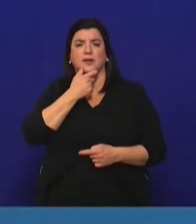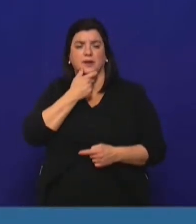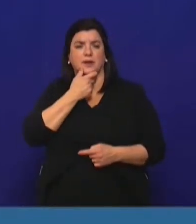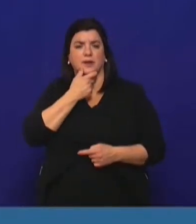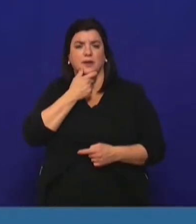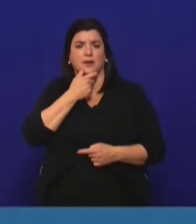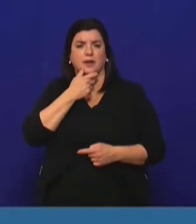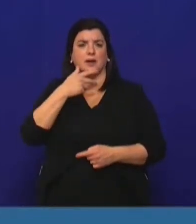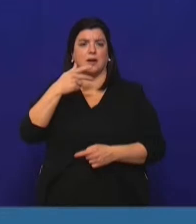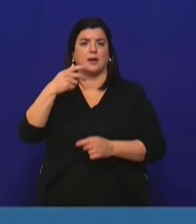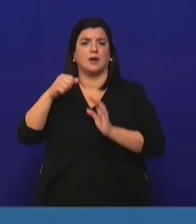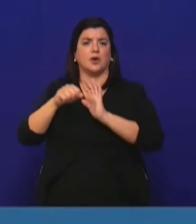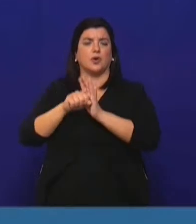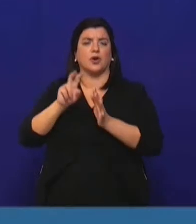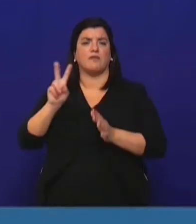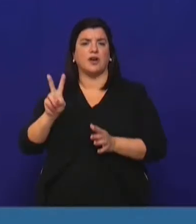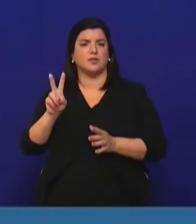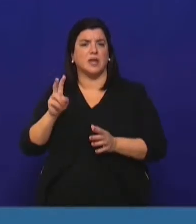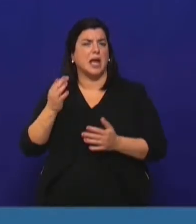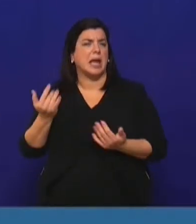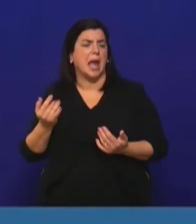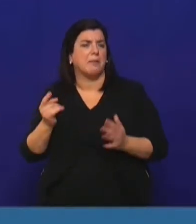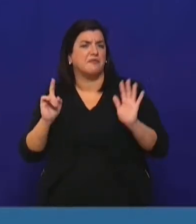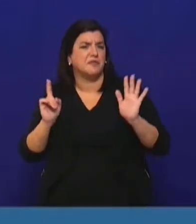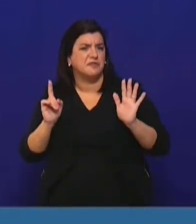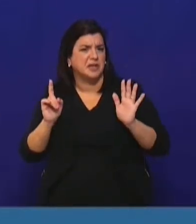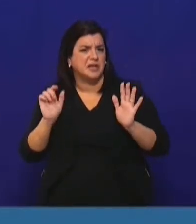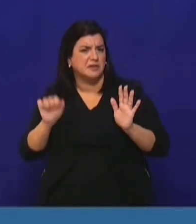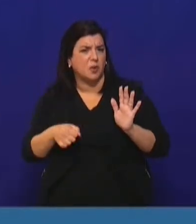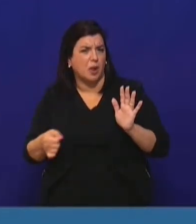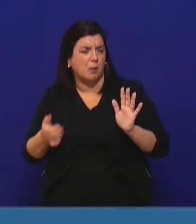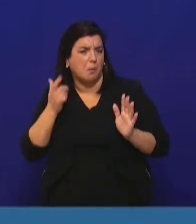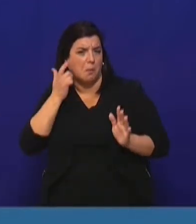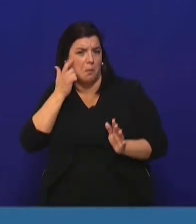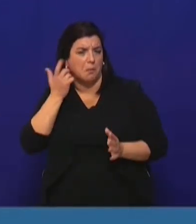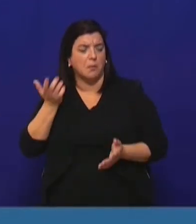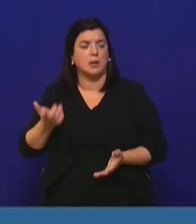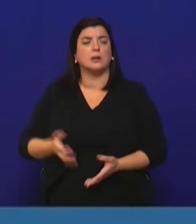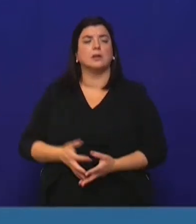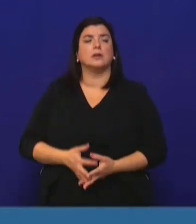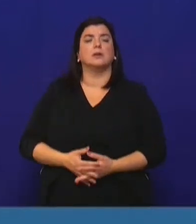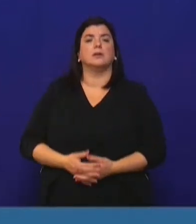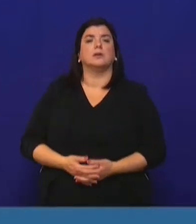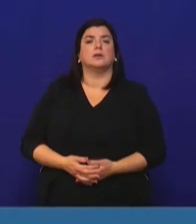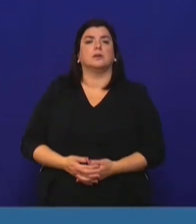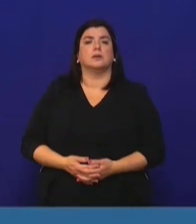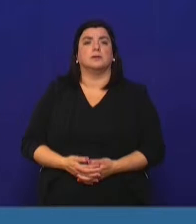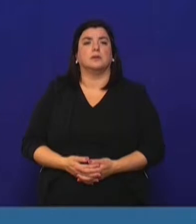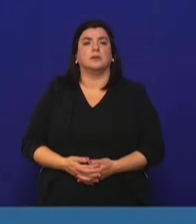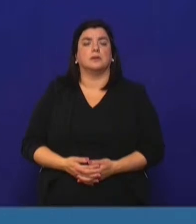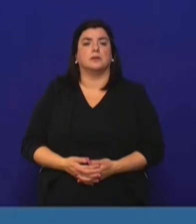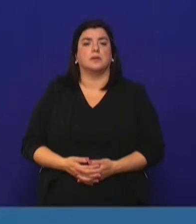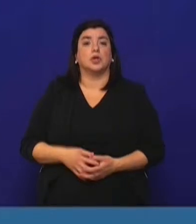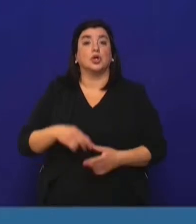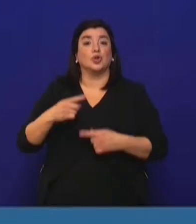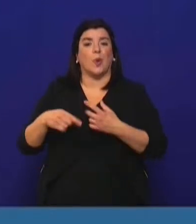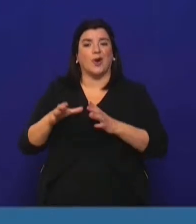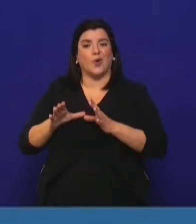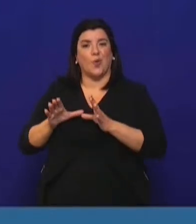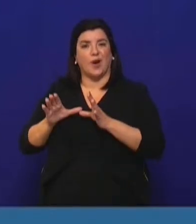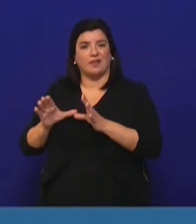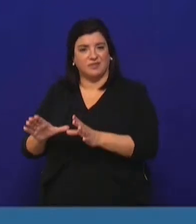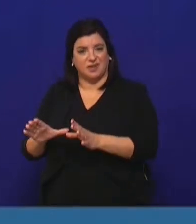investigati 15 kienu kemm kienu? Grazzi. Mela, fil-gwar ta' kwarantina, jekk